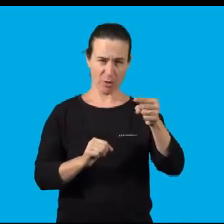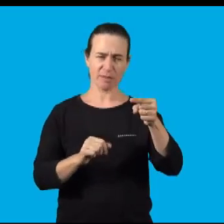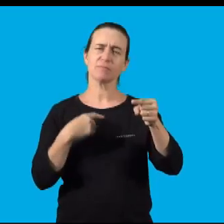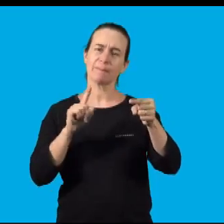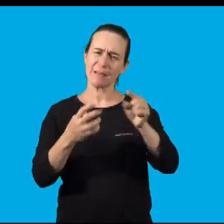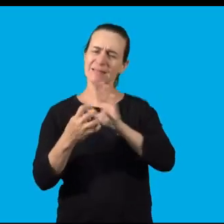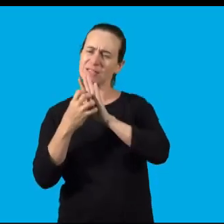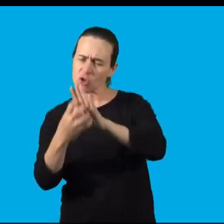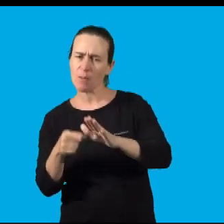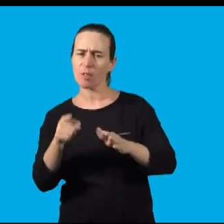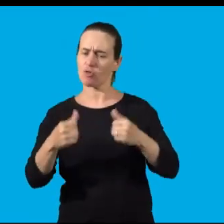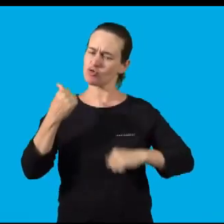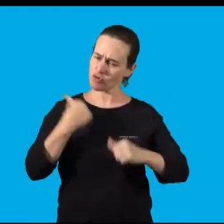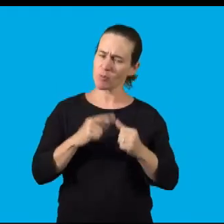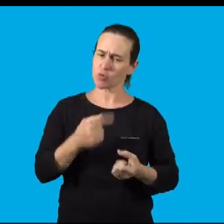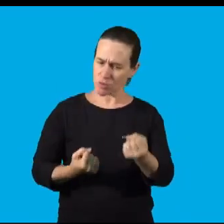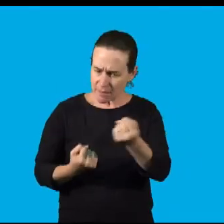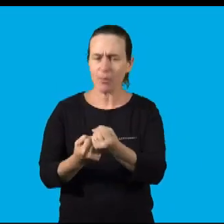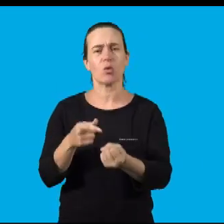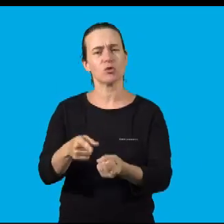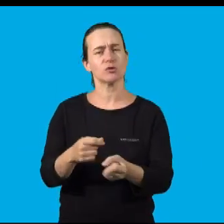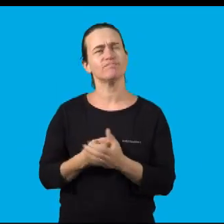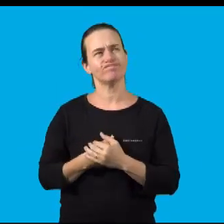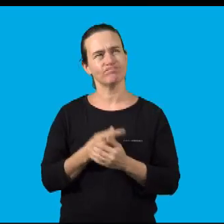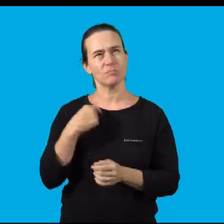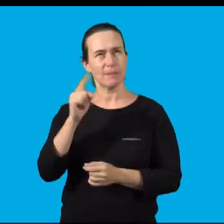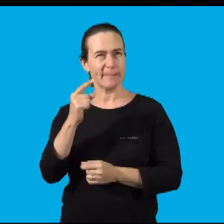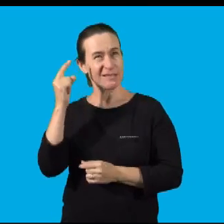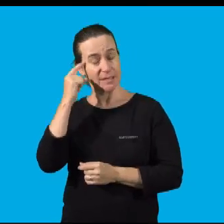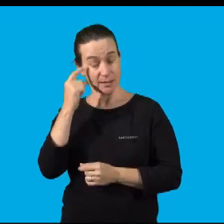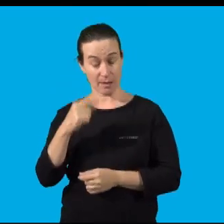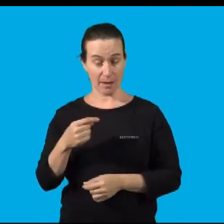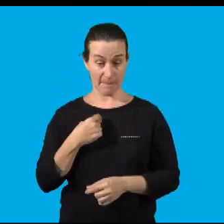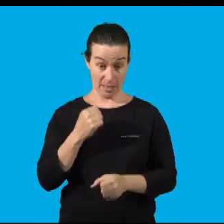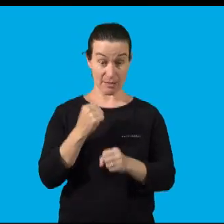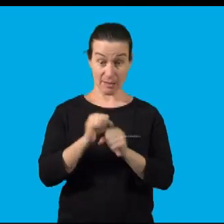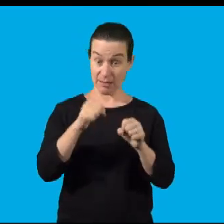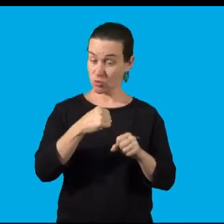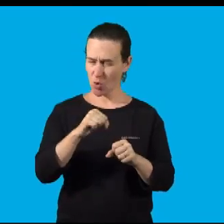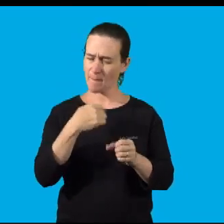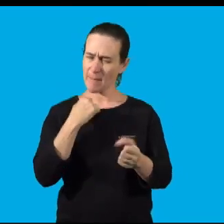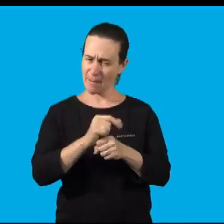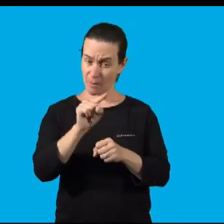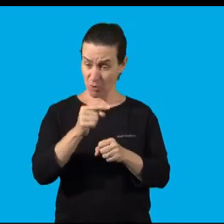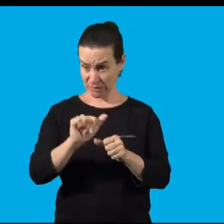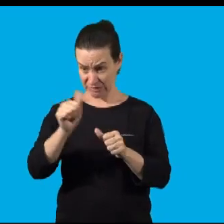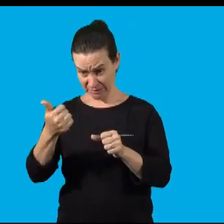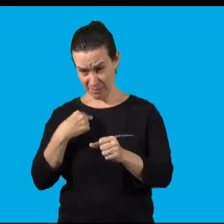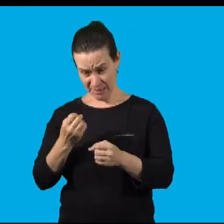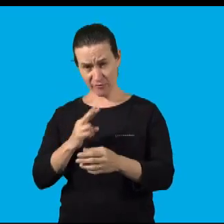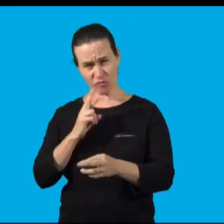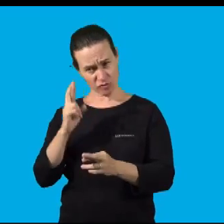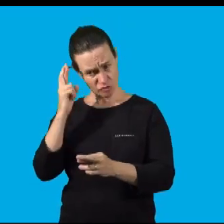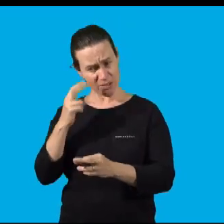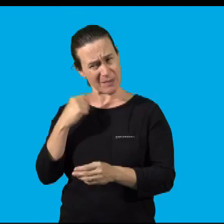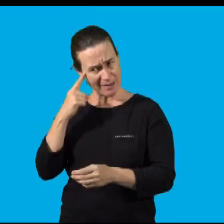major points, put examples from the drama that support your argument. Ask yourself if this argument answers the essay question.